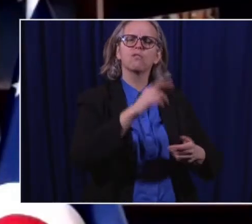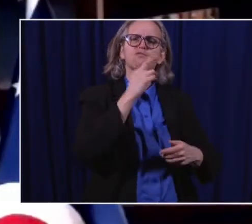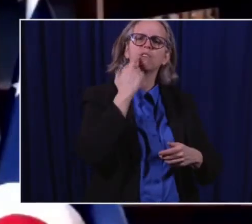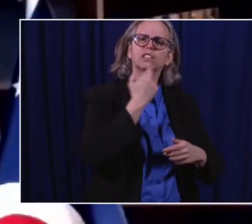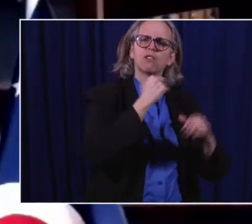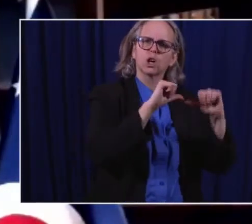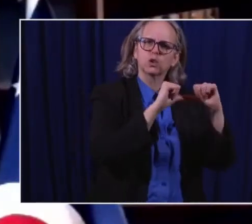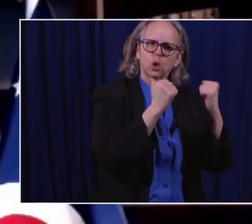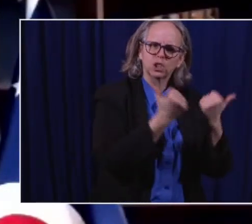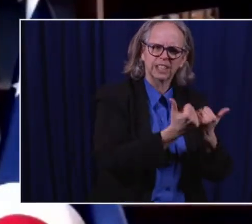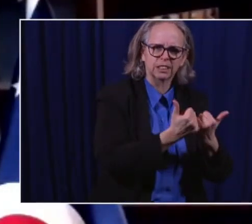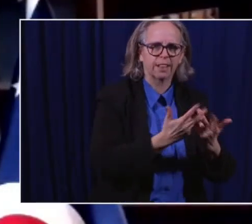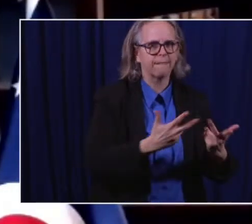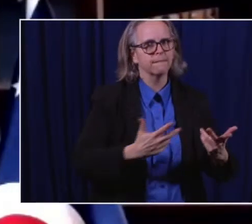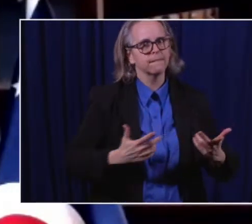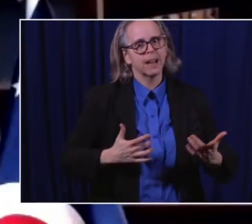curfew